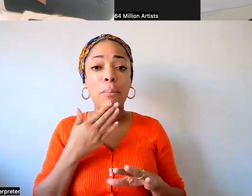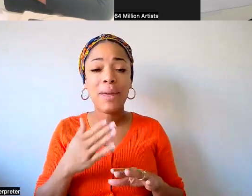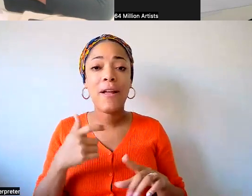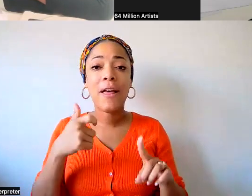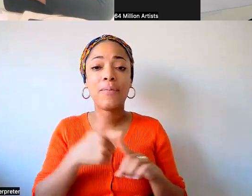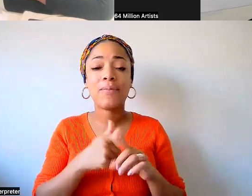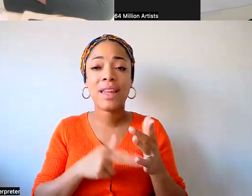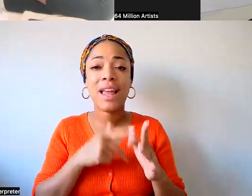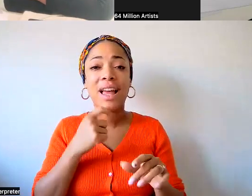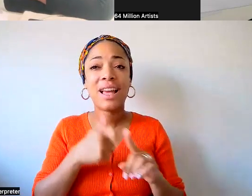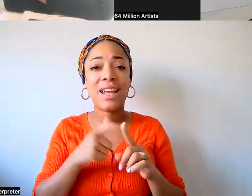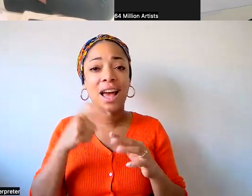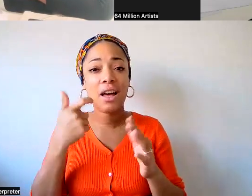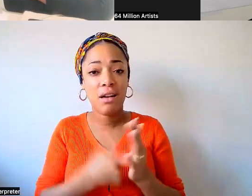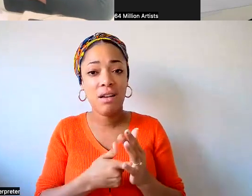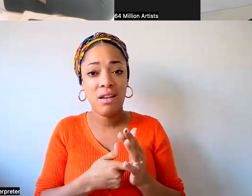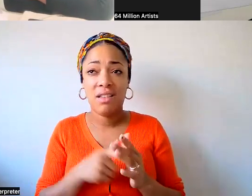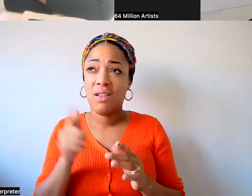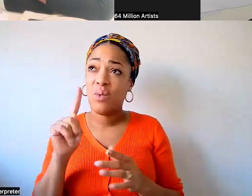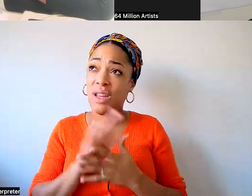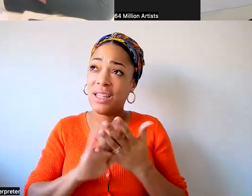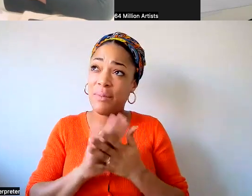clogs. Okay. So I love all those words, but